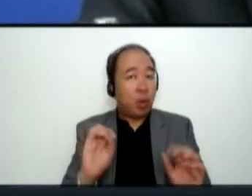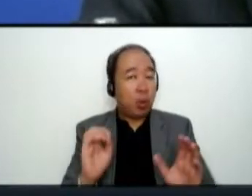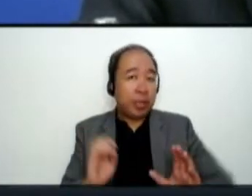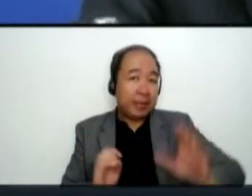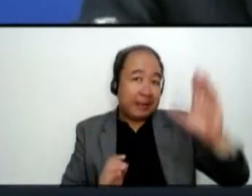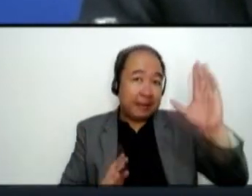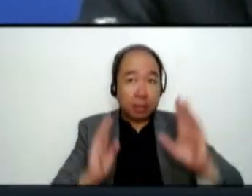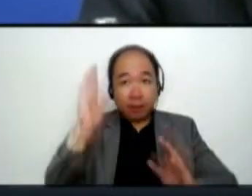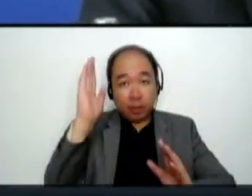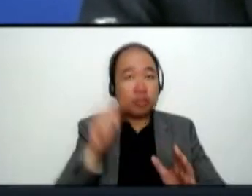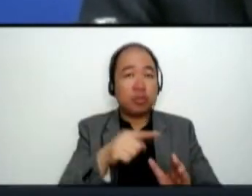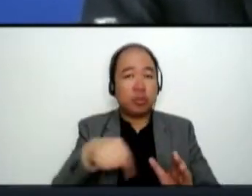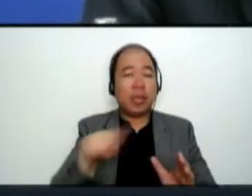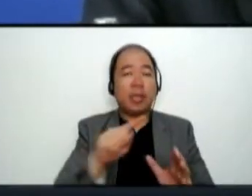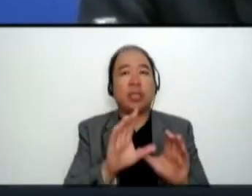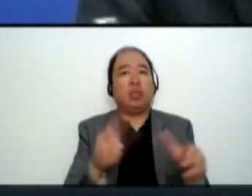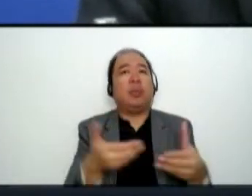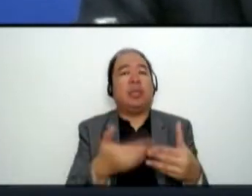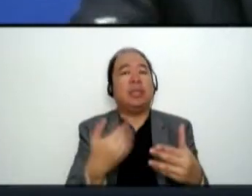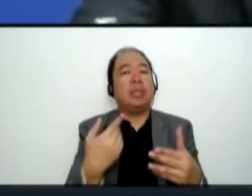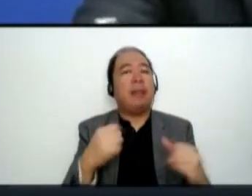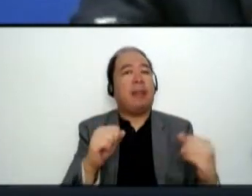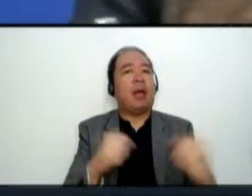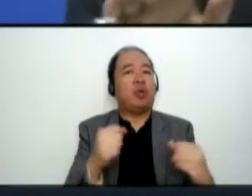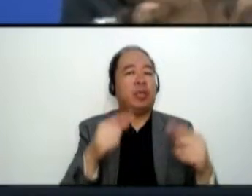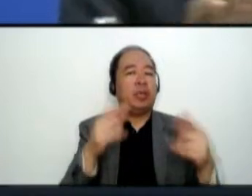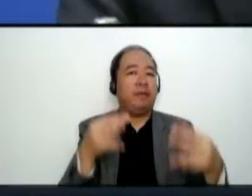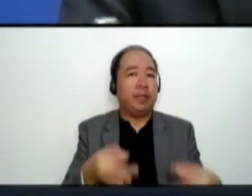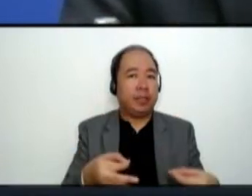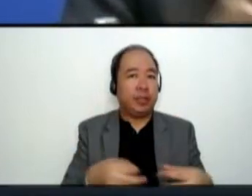consider the committee on agreement with this decision.